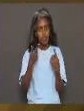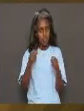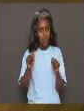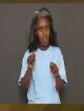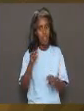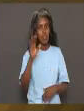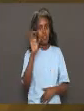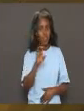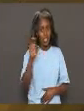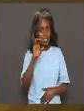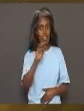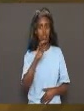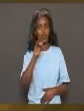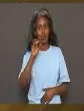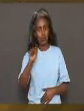its cosine instead.